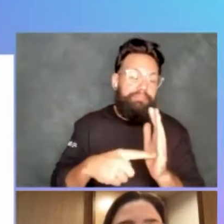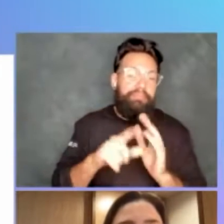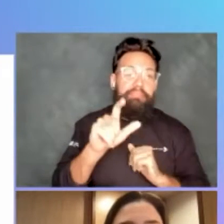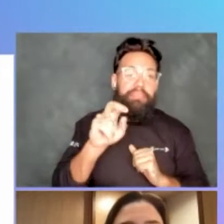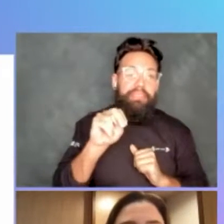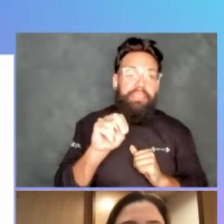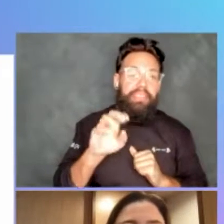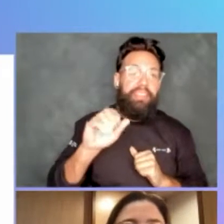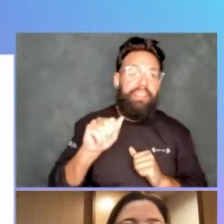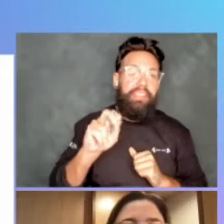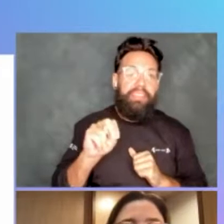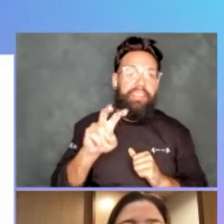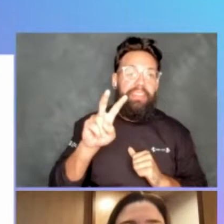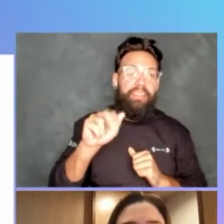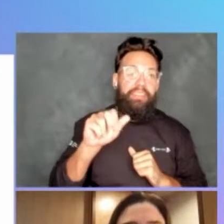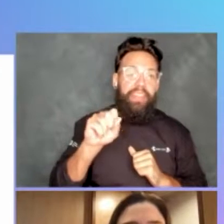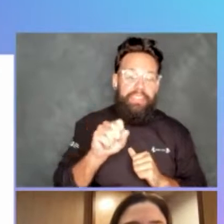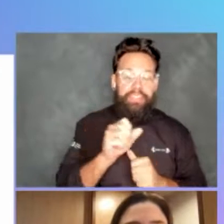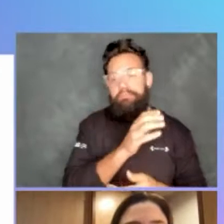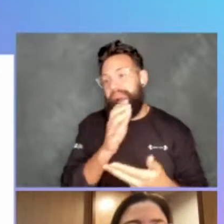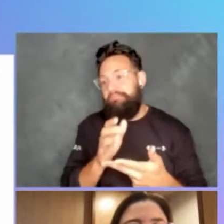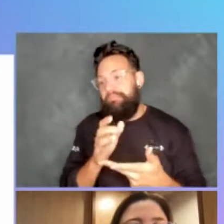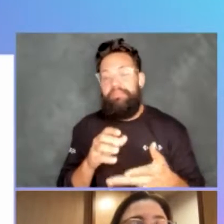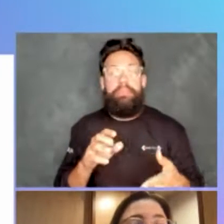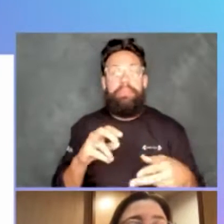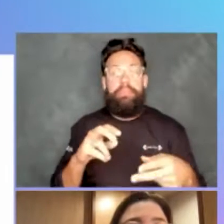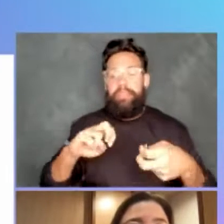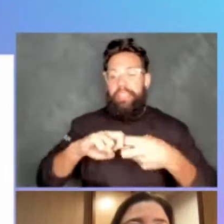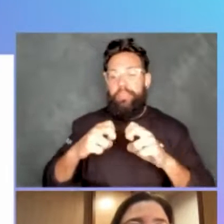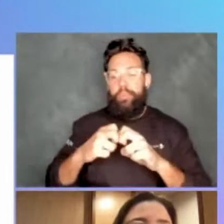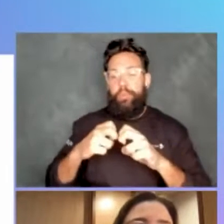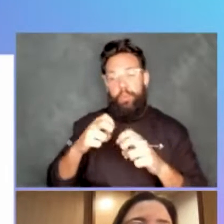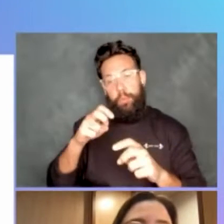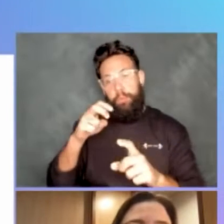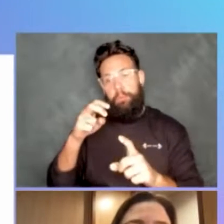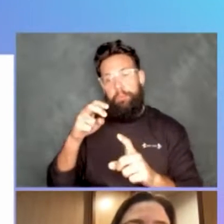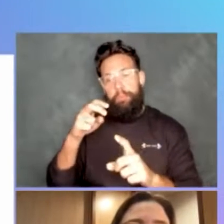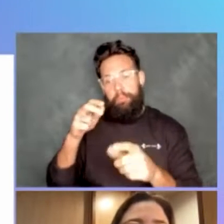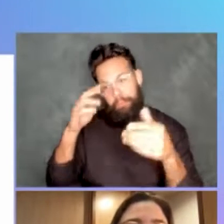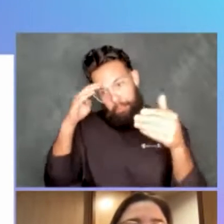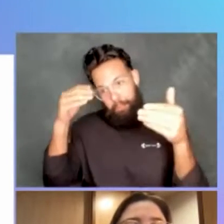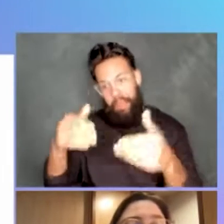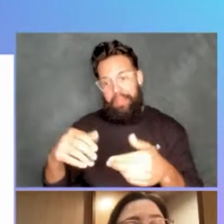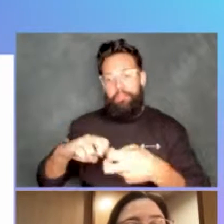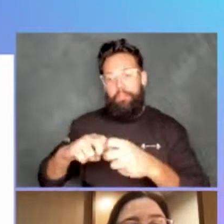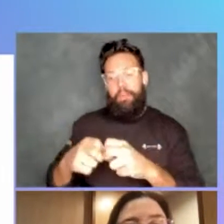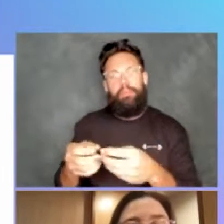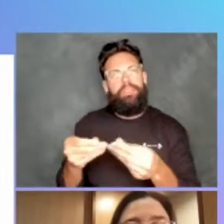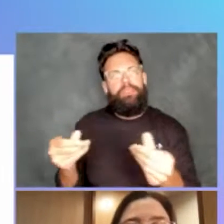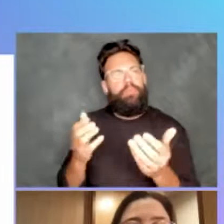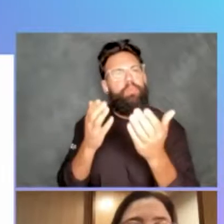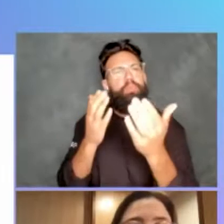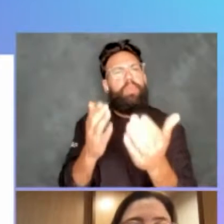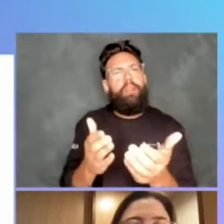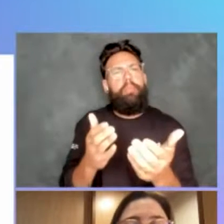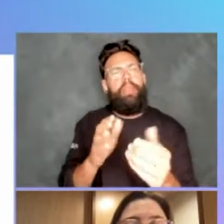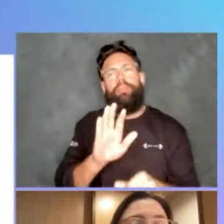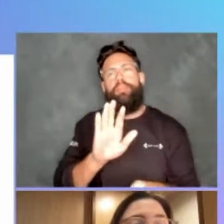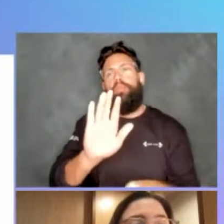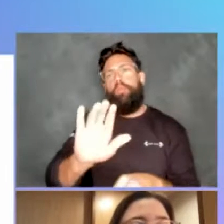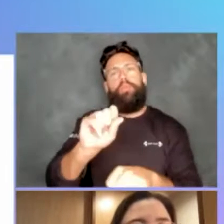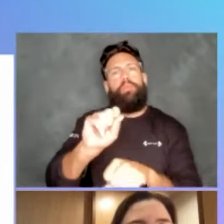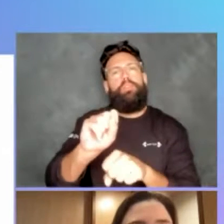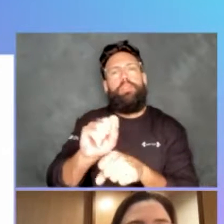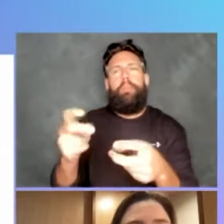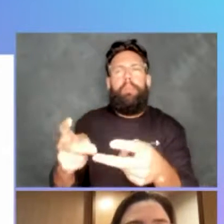and issue-based problem solving. I recommend that you have a look at the frameworks that your organization uses